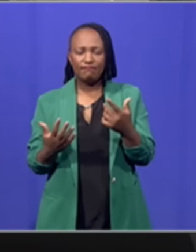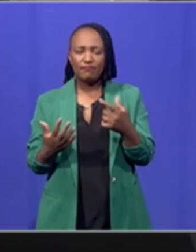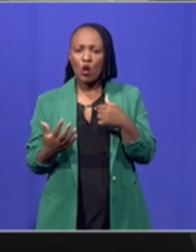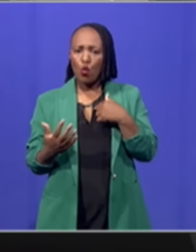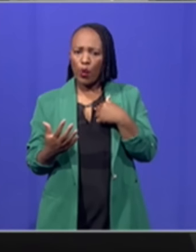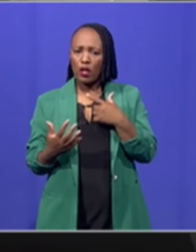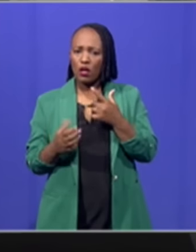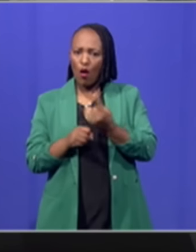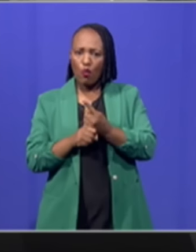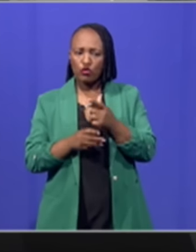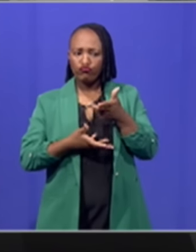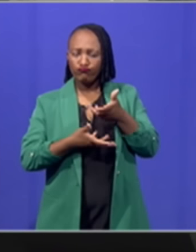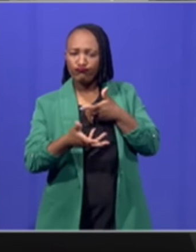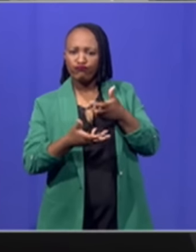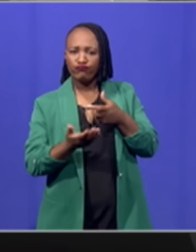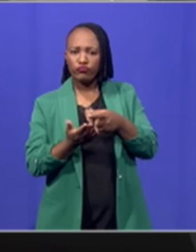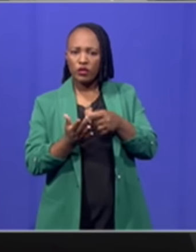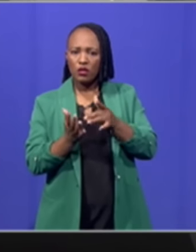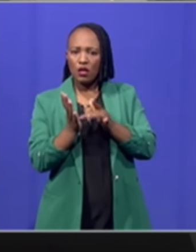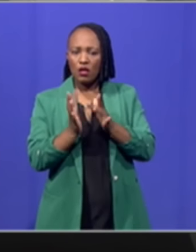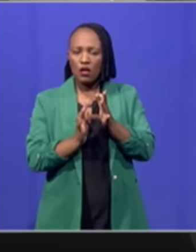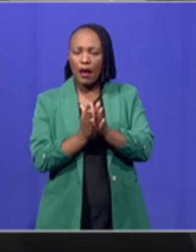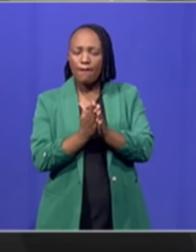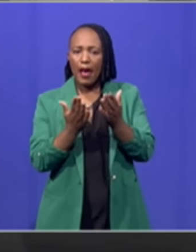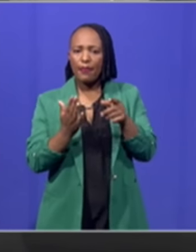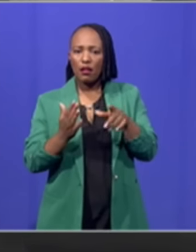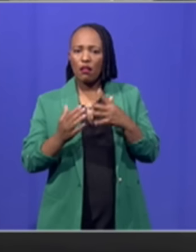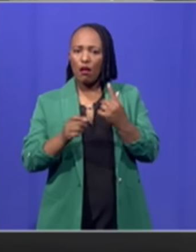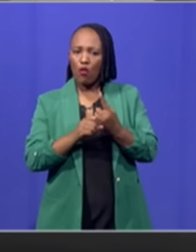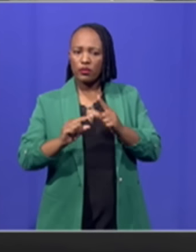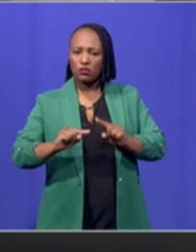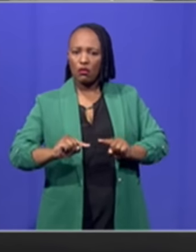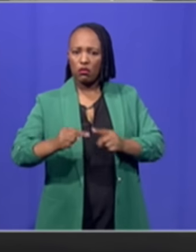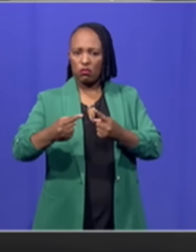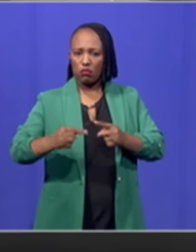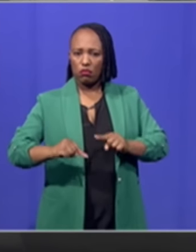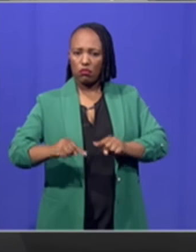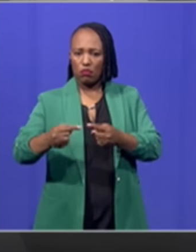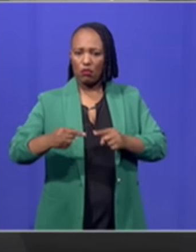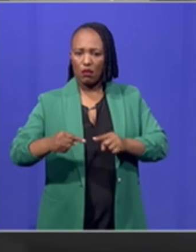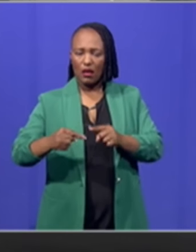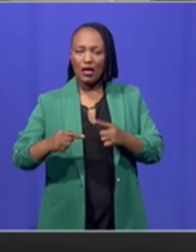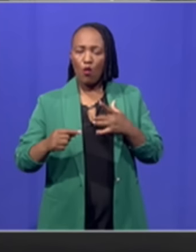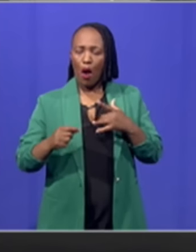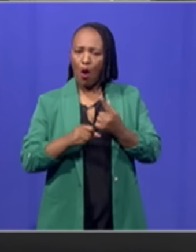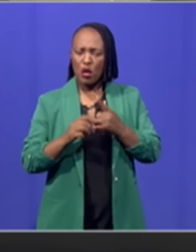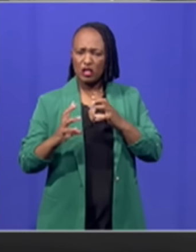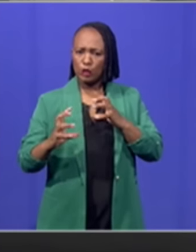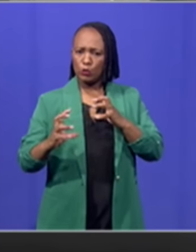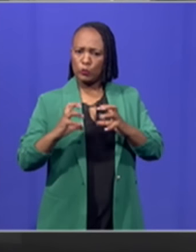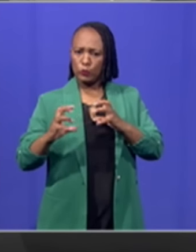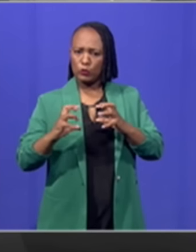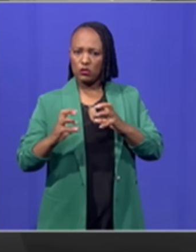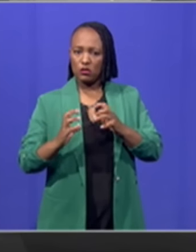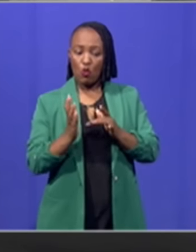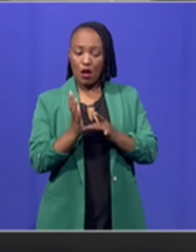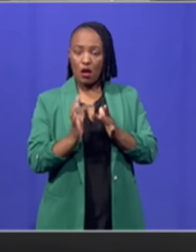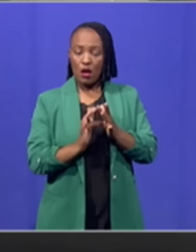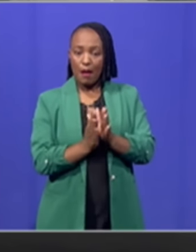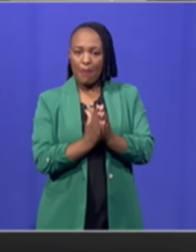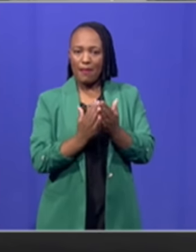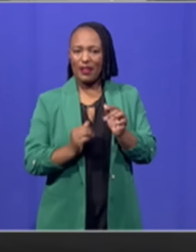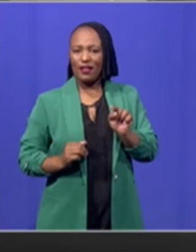debating on Bible. We were not seeing eye to eye when it comes to Bible.